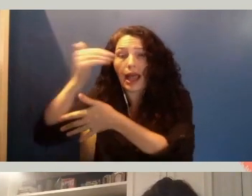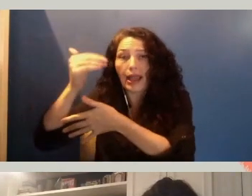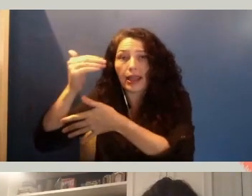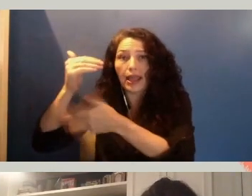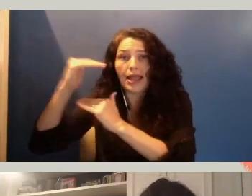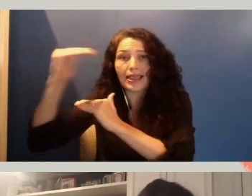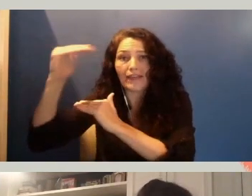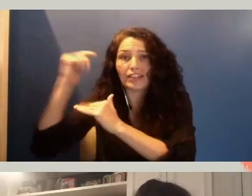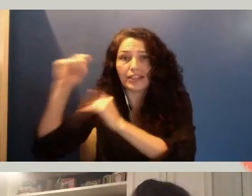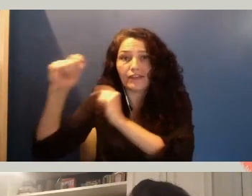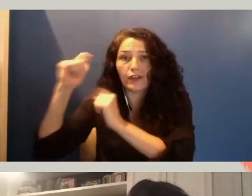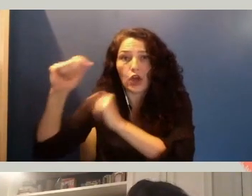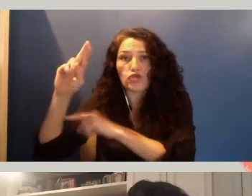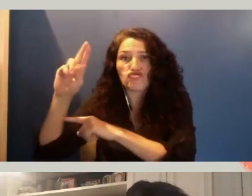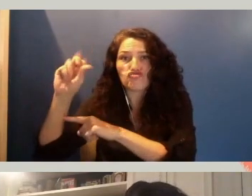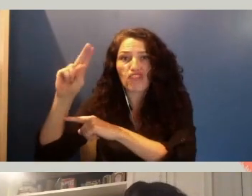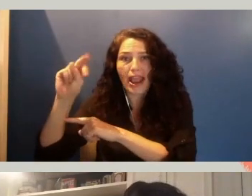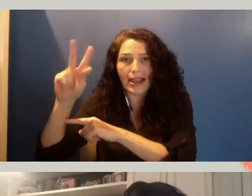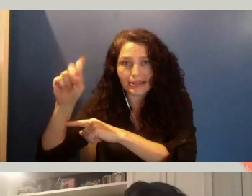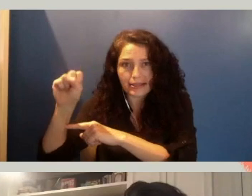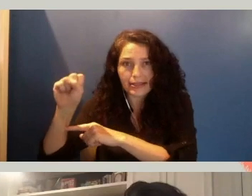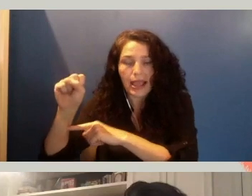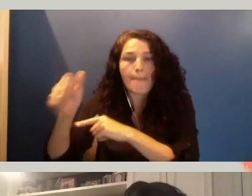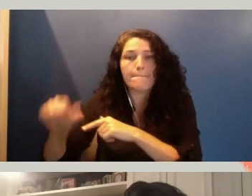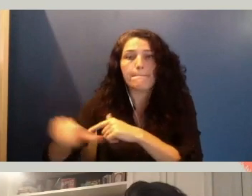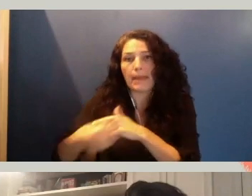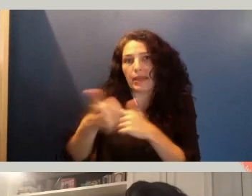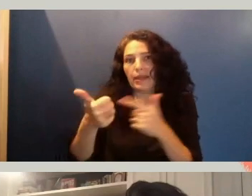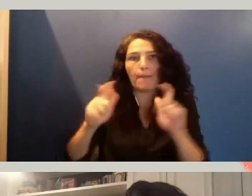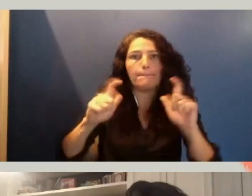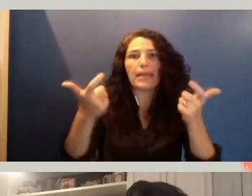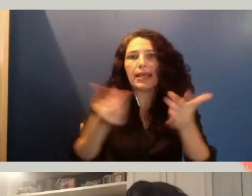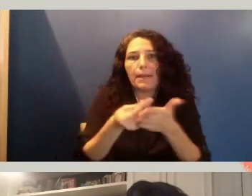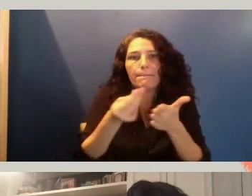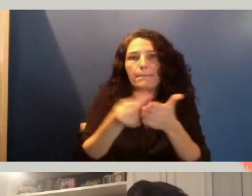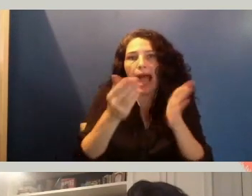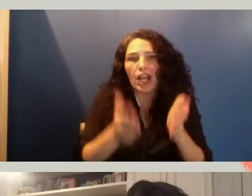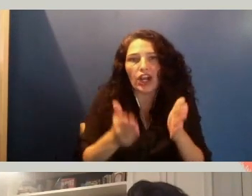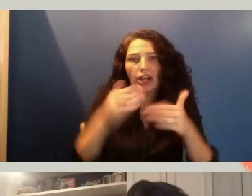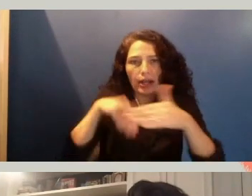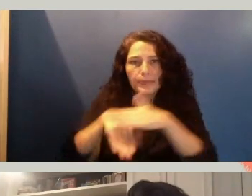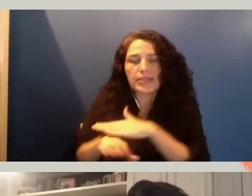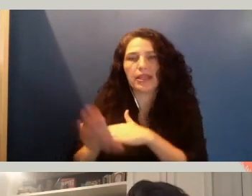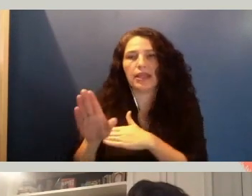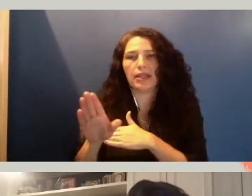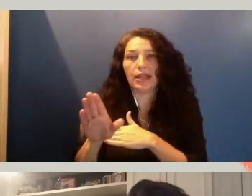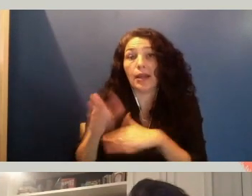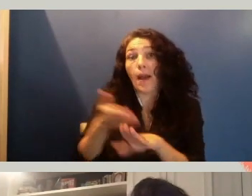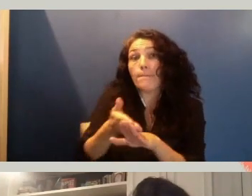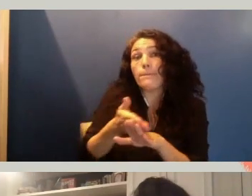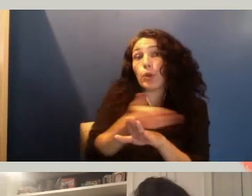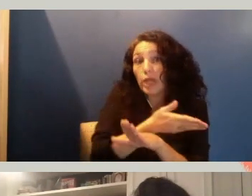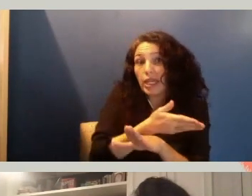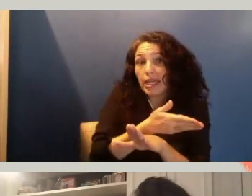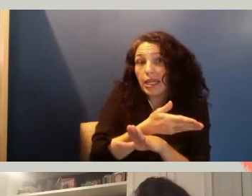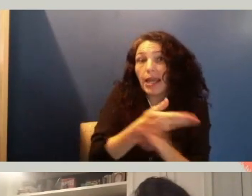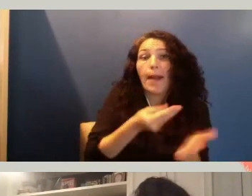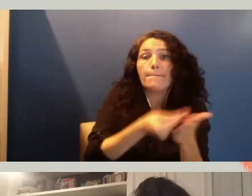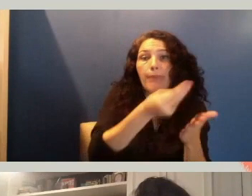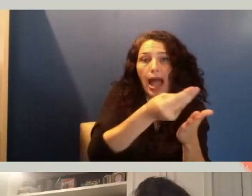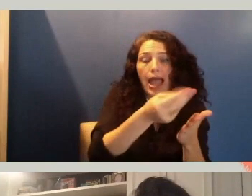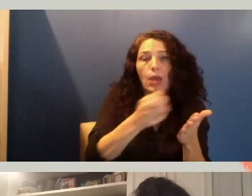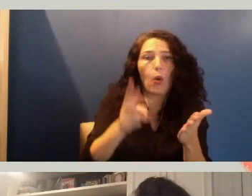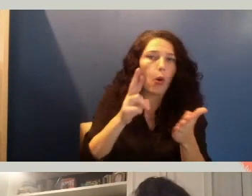big buyer may come in and pre-buy or buy alongside a festival premiere at kind of a high